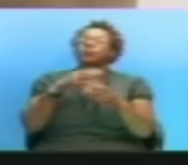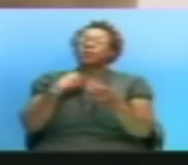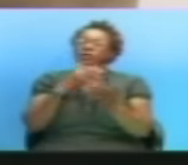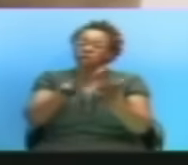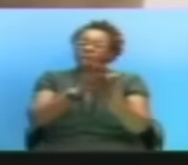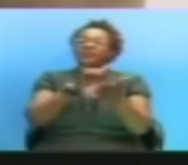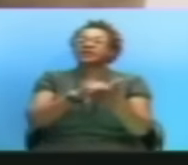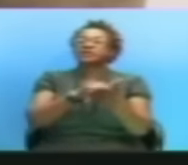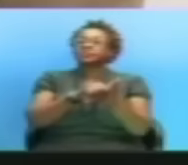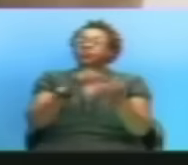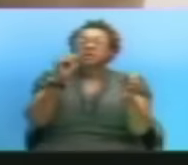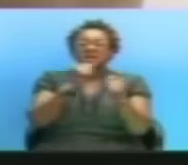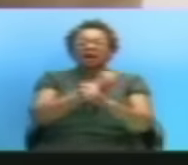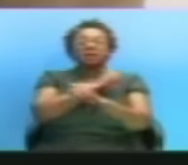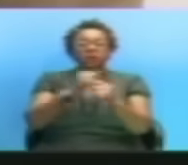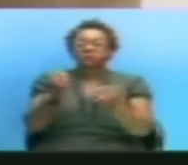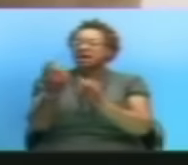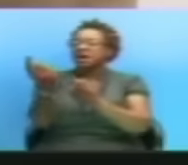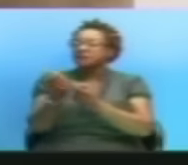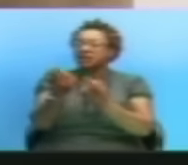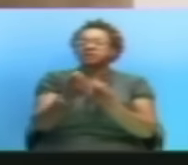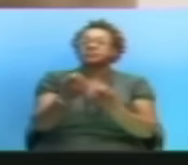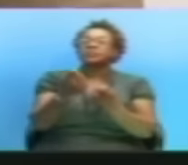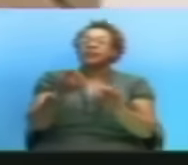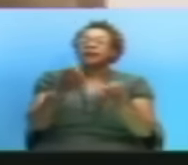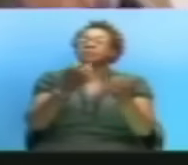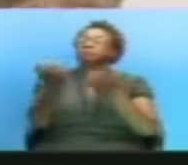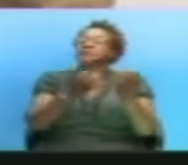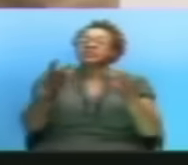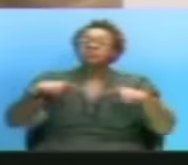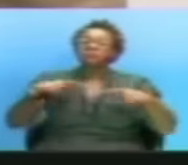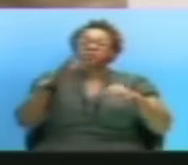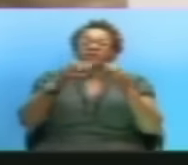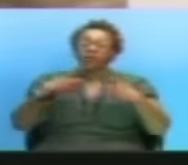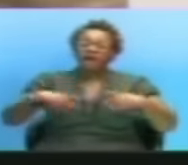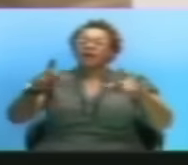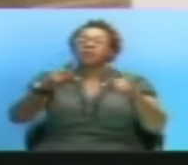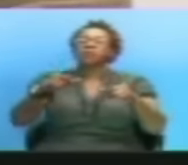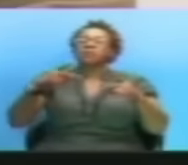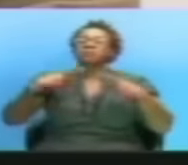that. We cannot attract investors if we allow hawkers to surround buildings.